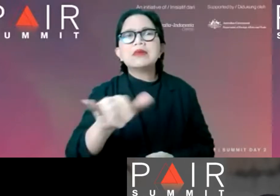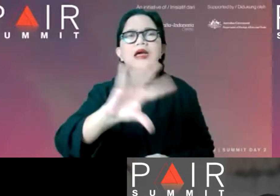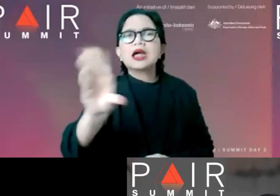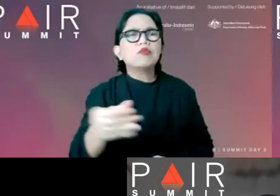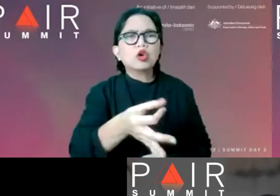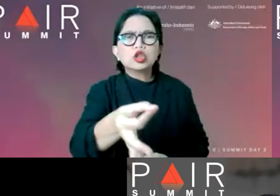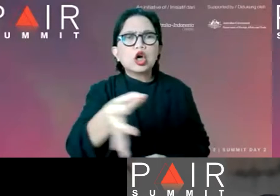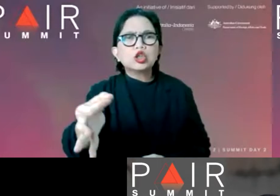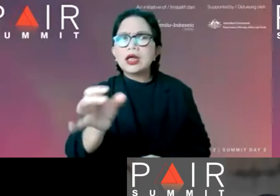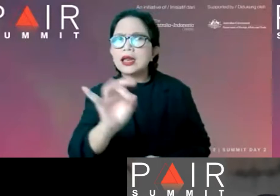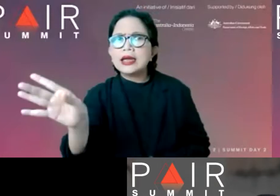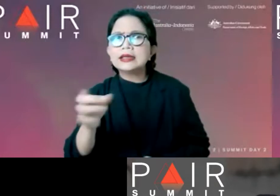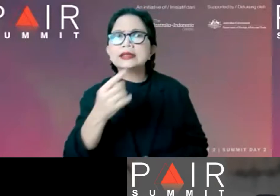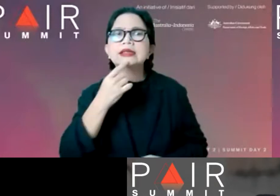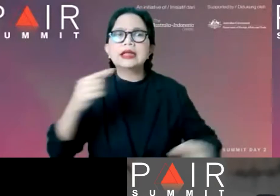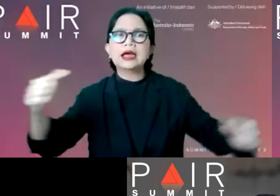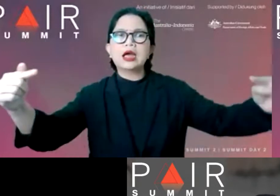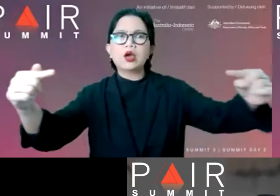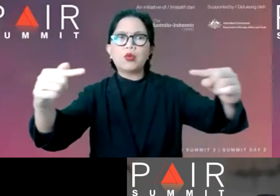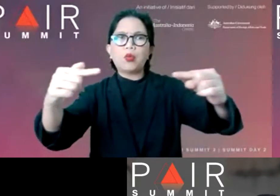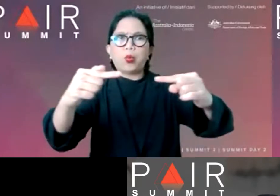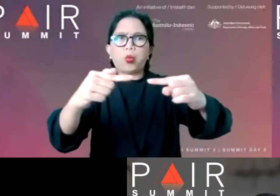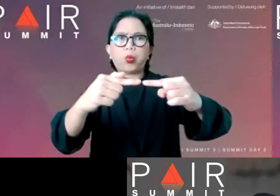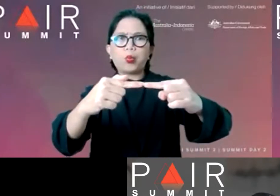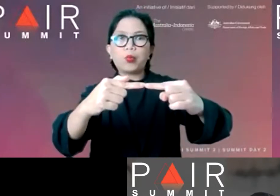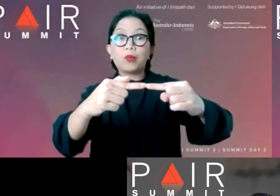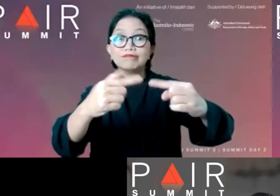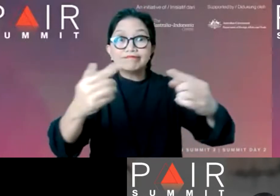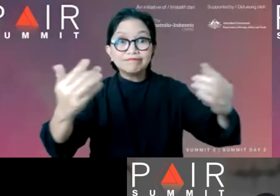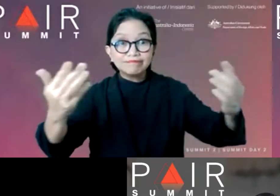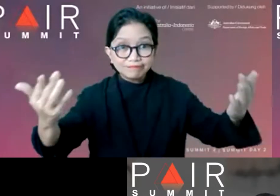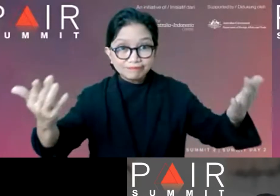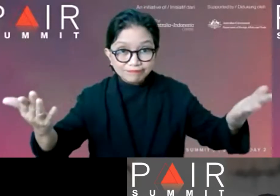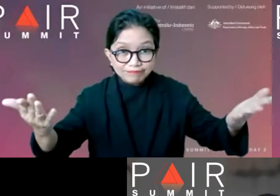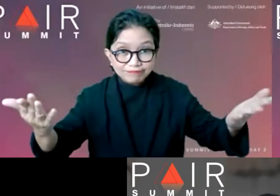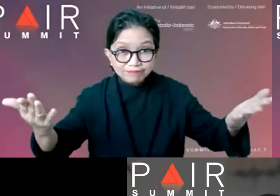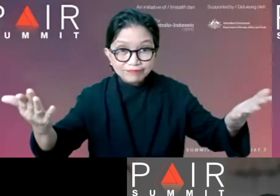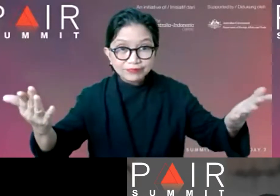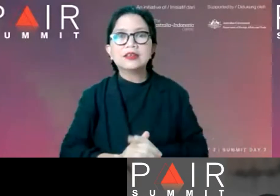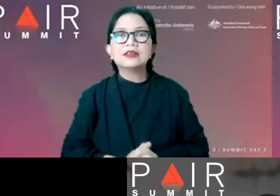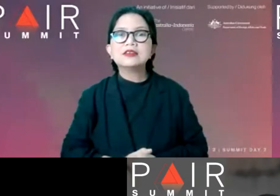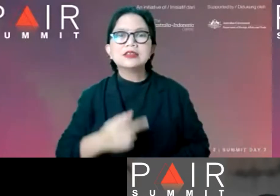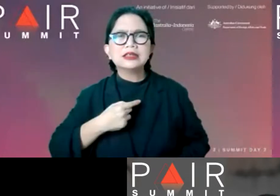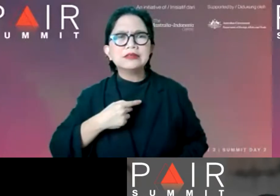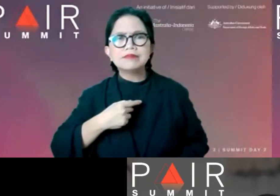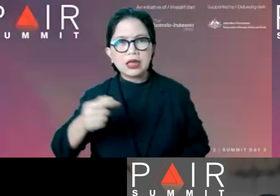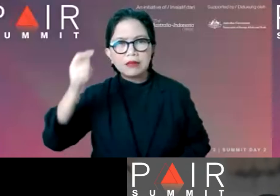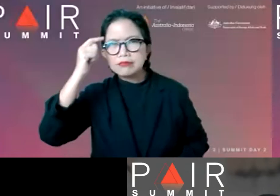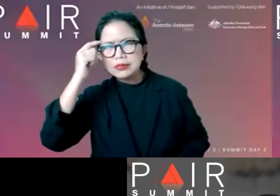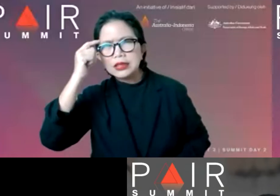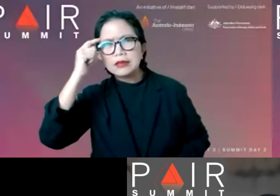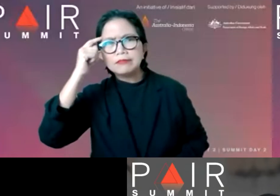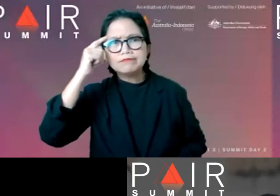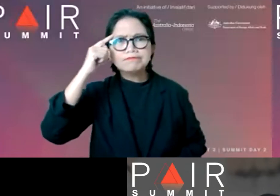I thought I'd just in thinking about what we're recommending, are there the underlying capacities as well